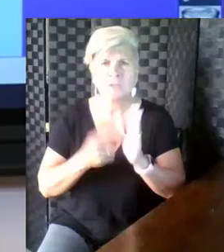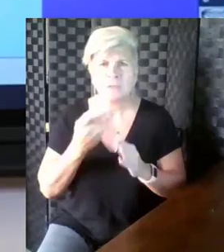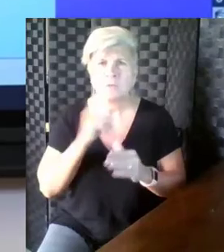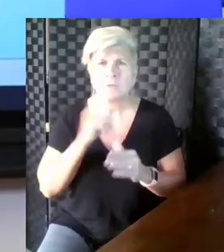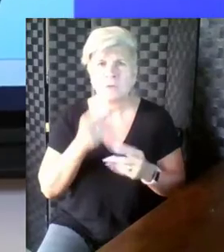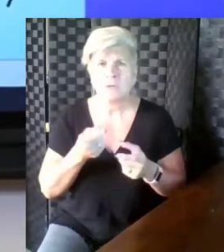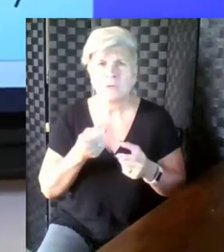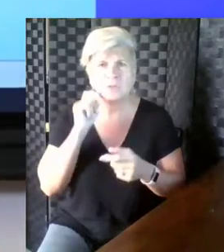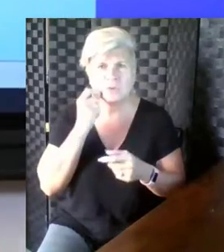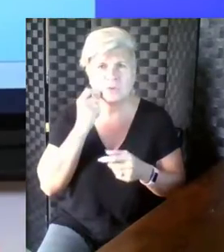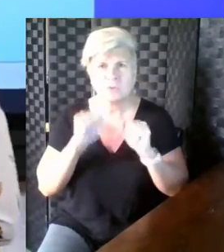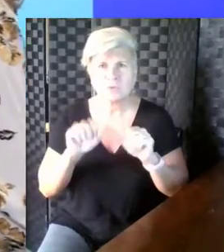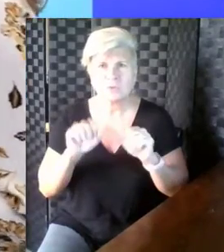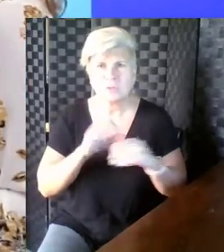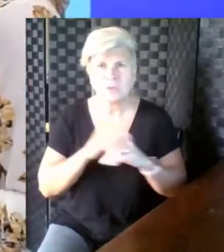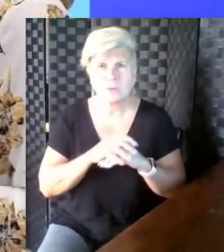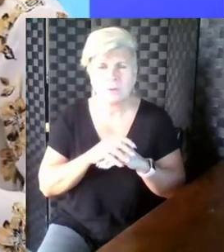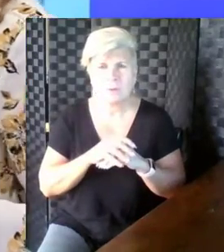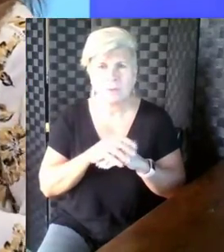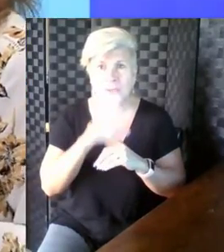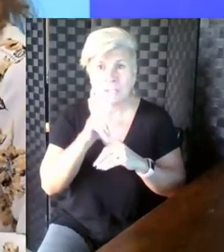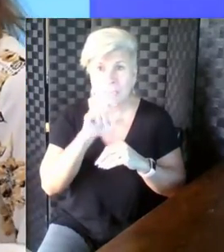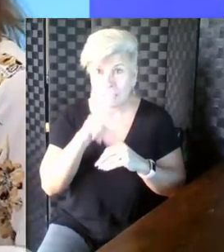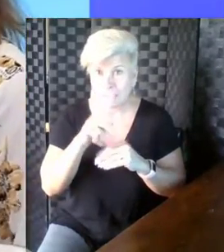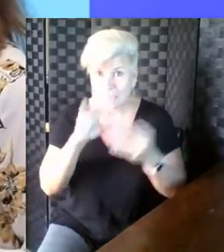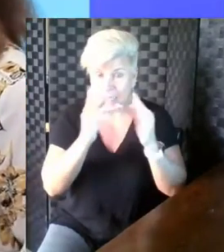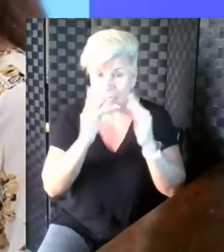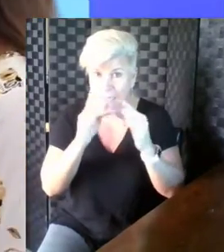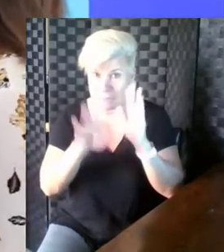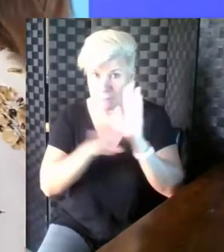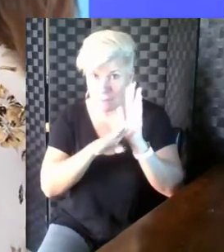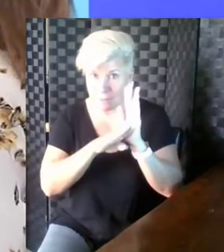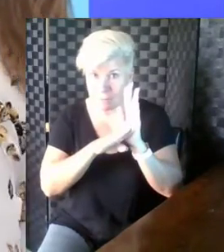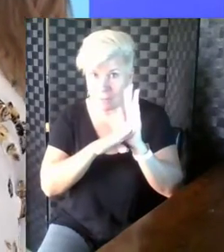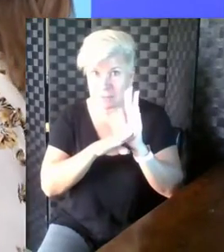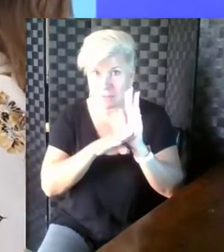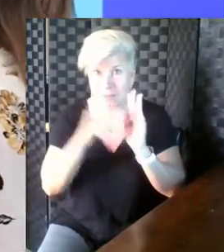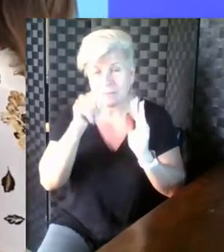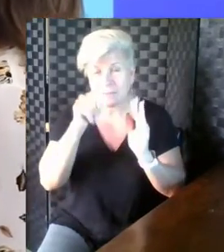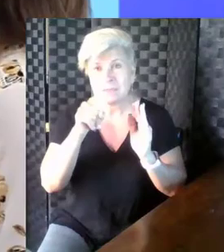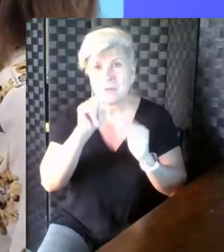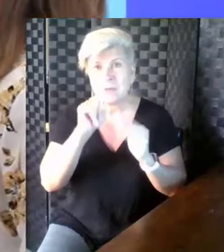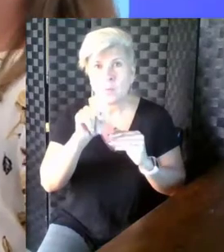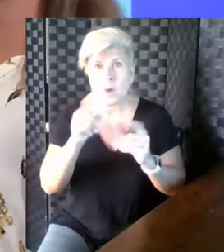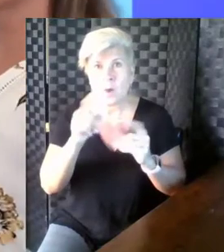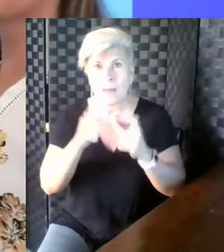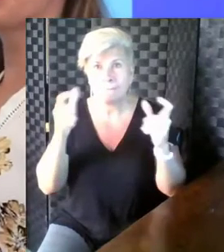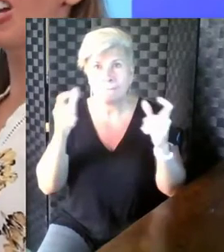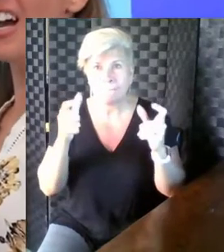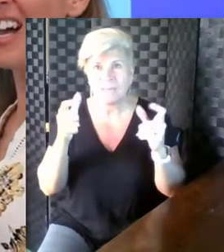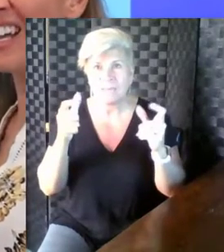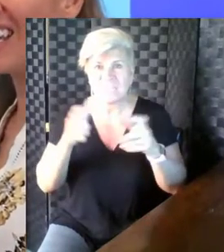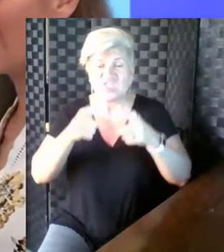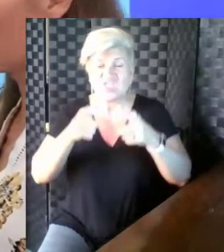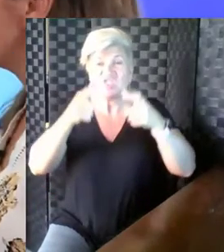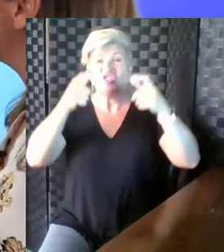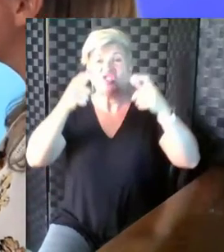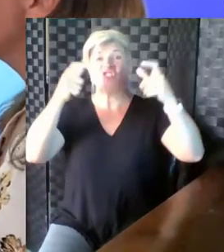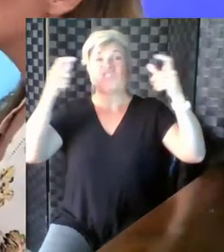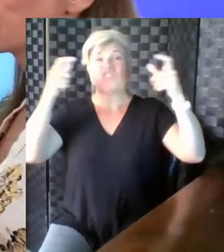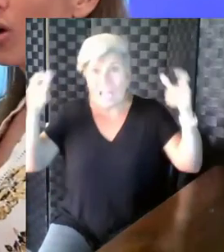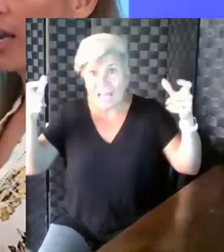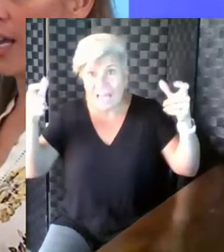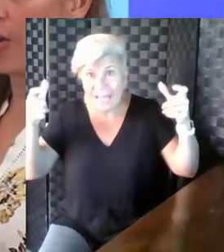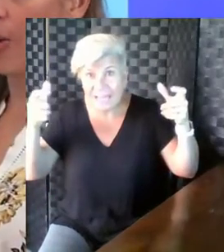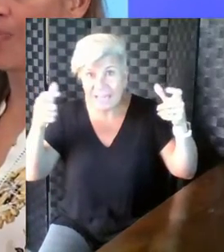something really cool that you can do. And there's a link at the bottom of your page for this. This is one big